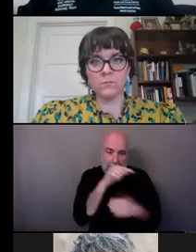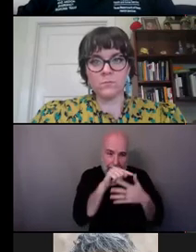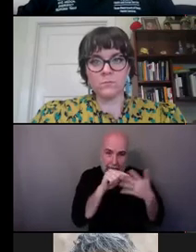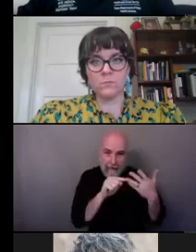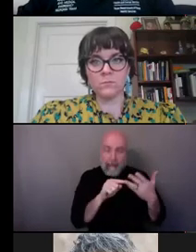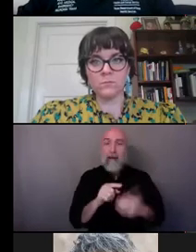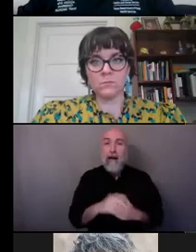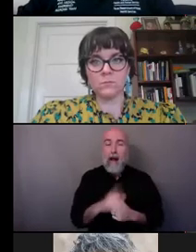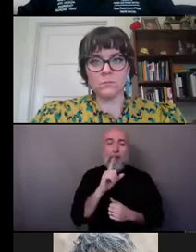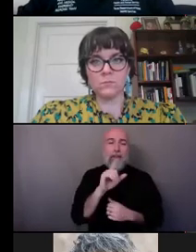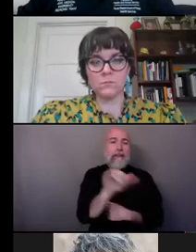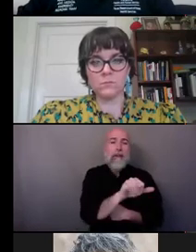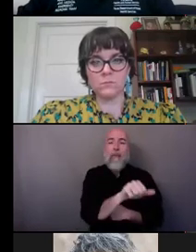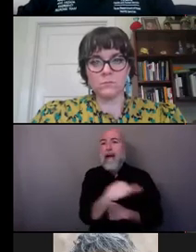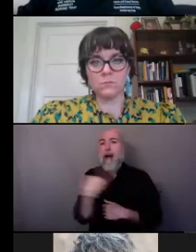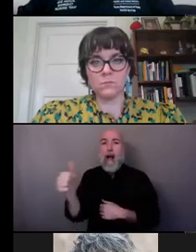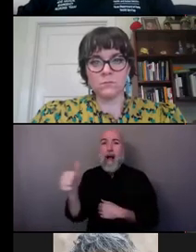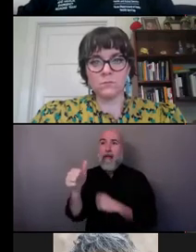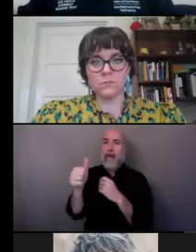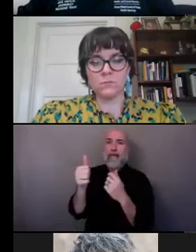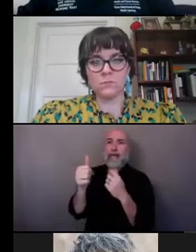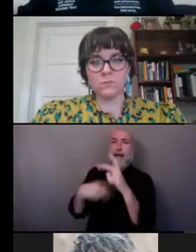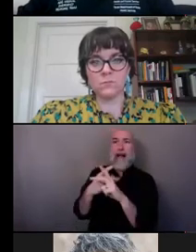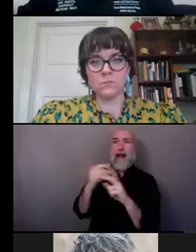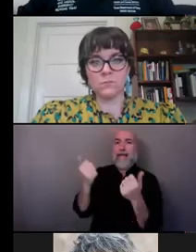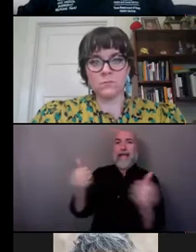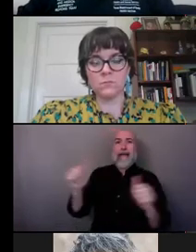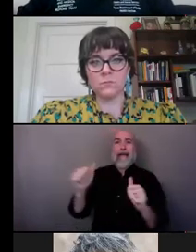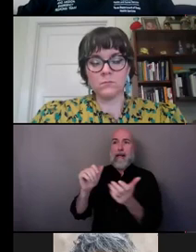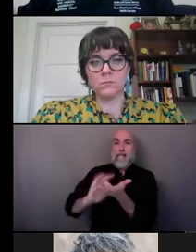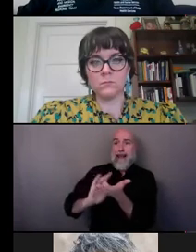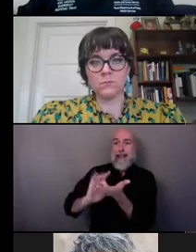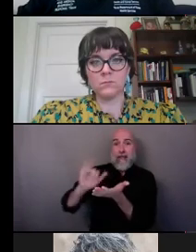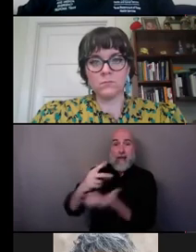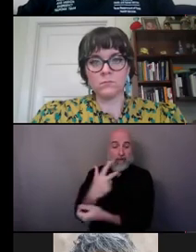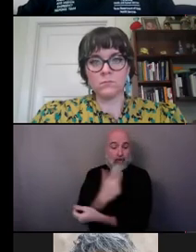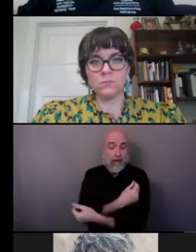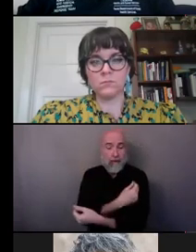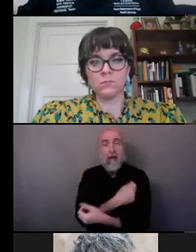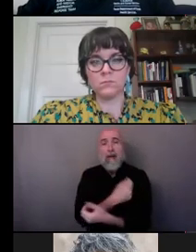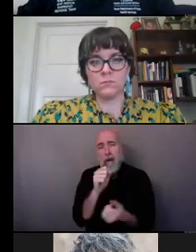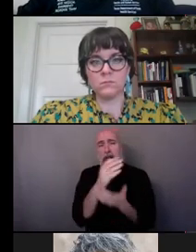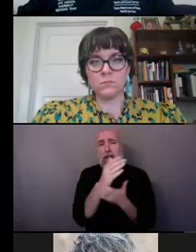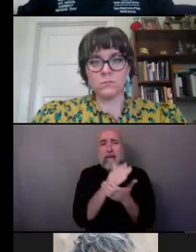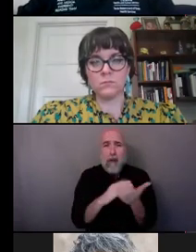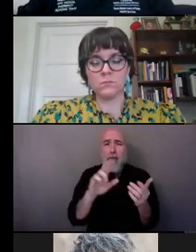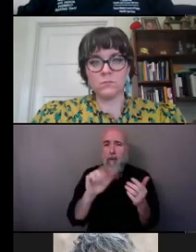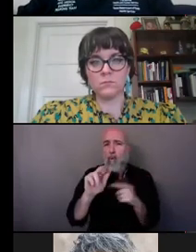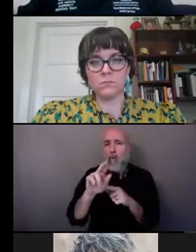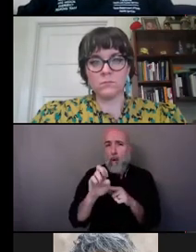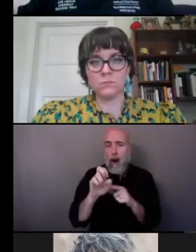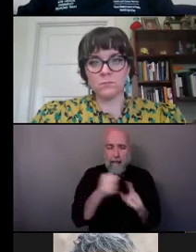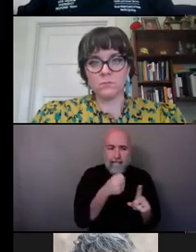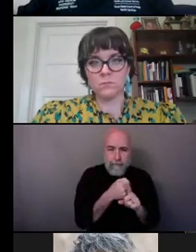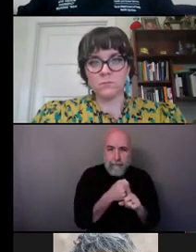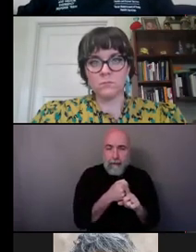as with any other kind of injectable type of medication, there have been some rare instances in which people had